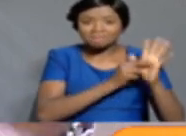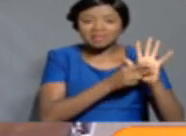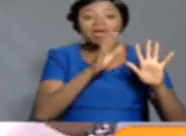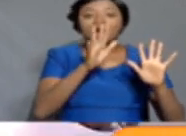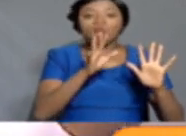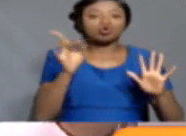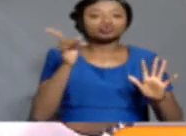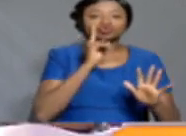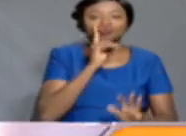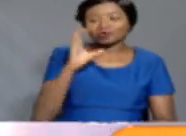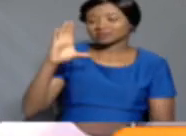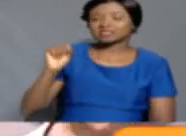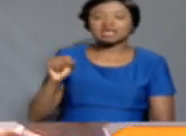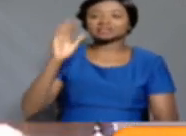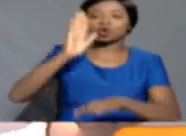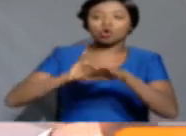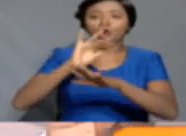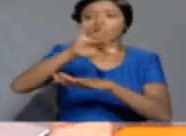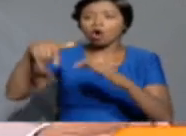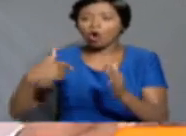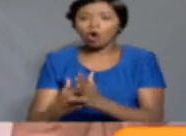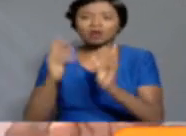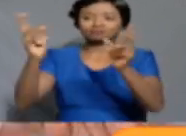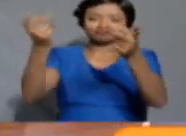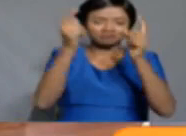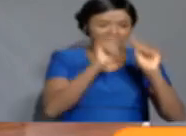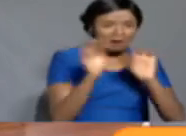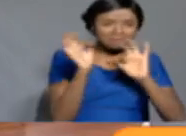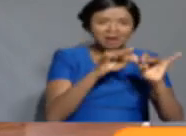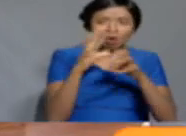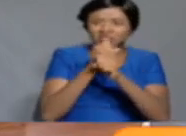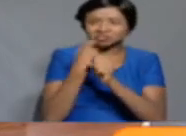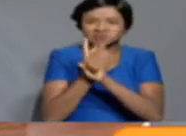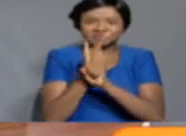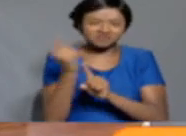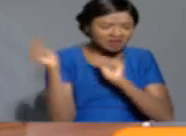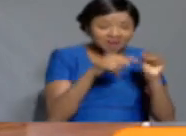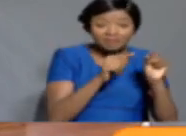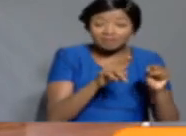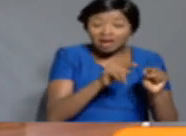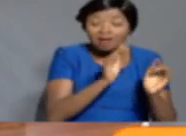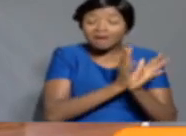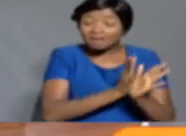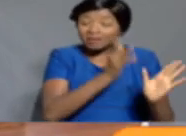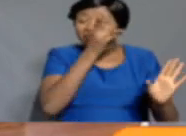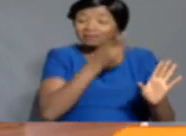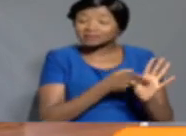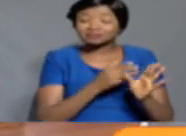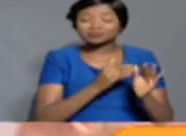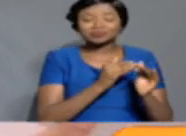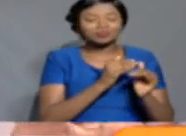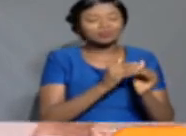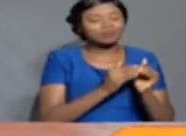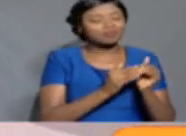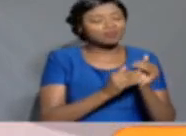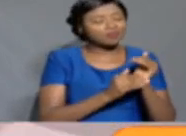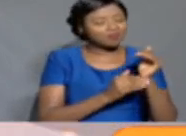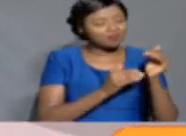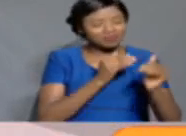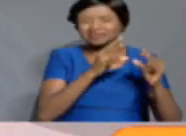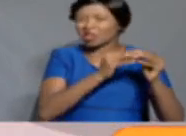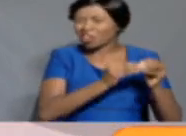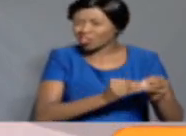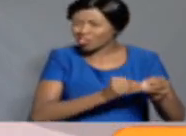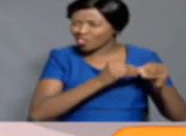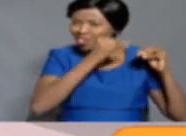if Magoha calls all these unions and they sit down. Be good. No. Yeah. Public participation is a long process. And so, and there are parts of it, if, to the